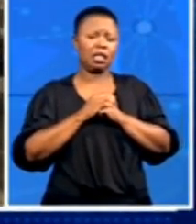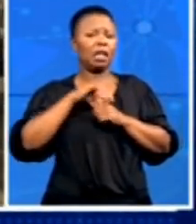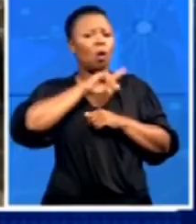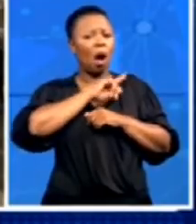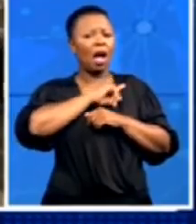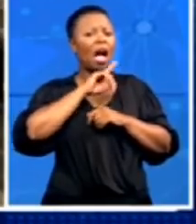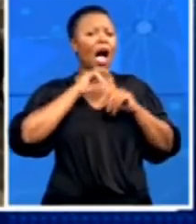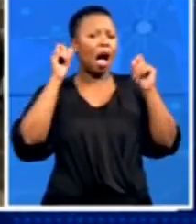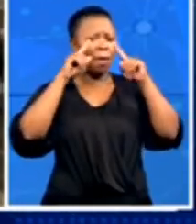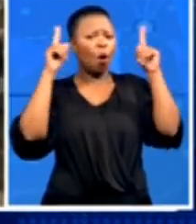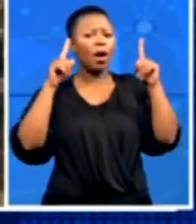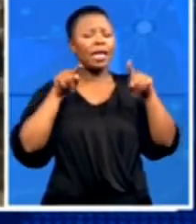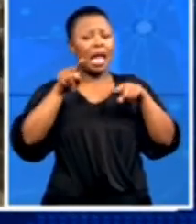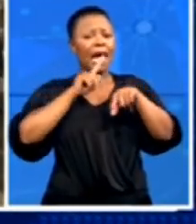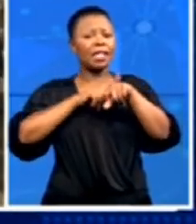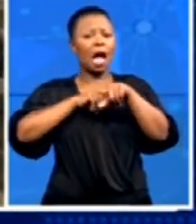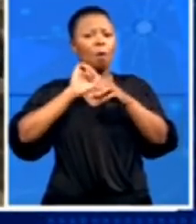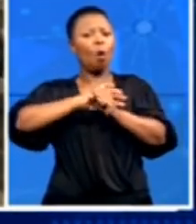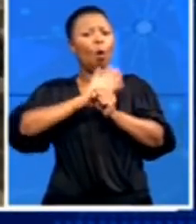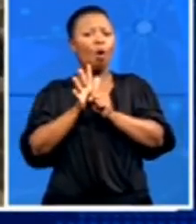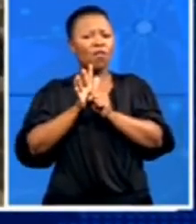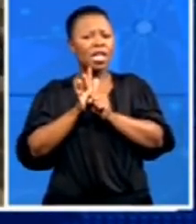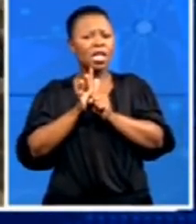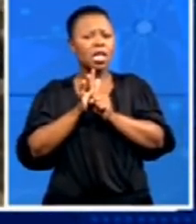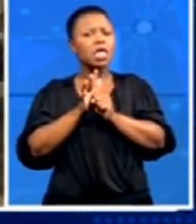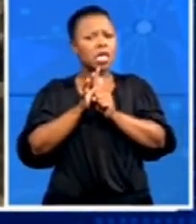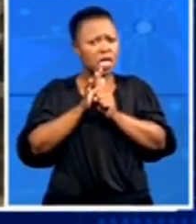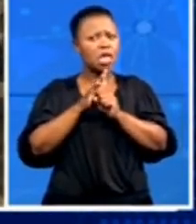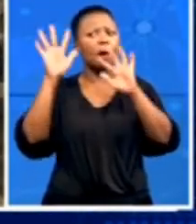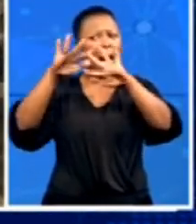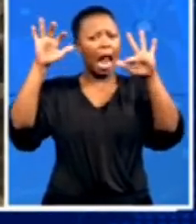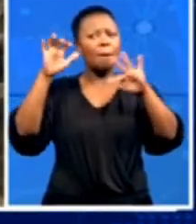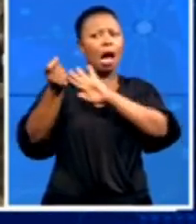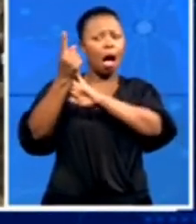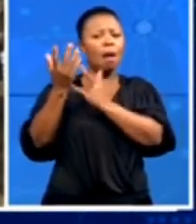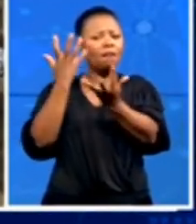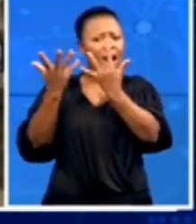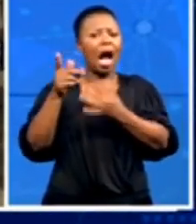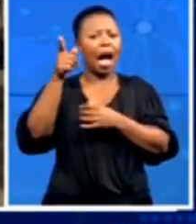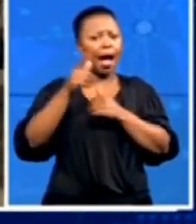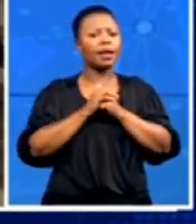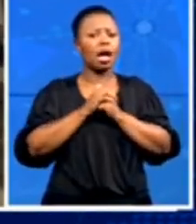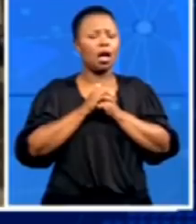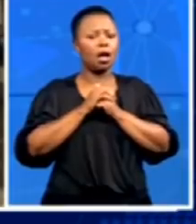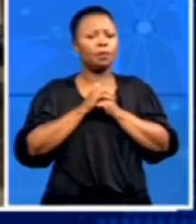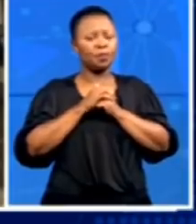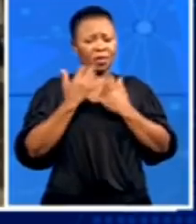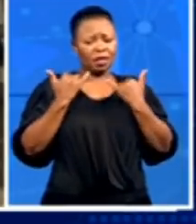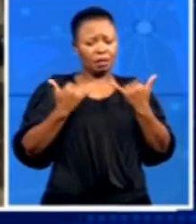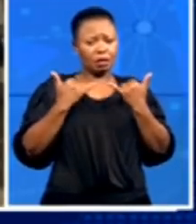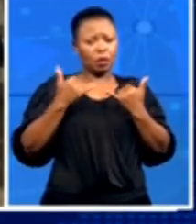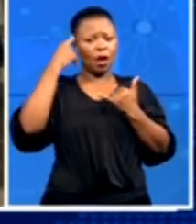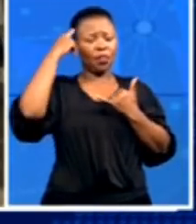around March, there was fire in Parliament. I think what has happened now actually pushes